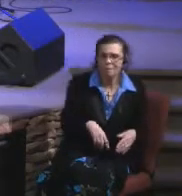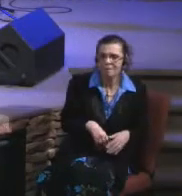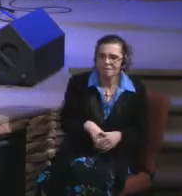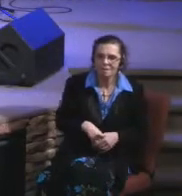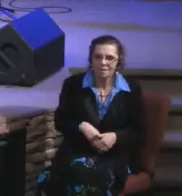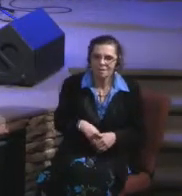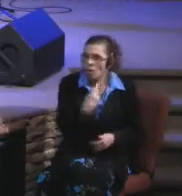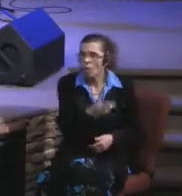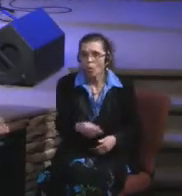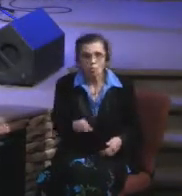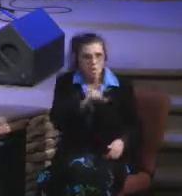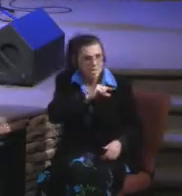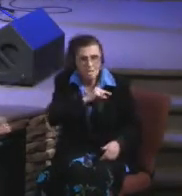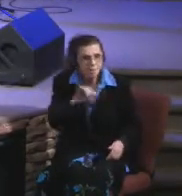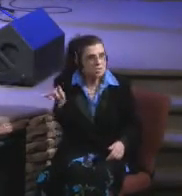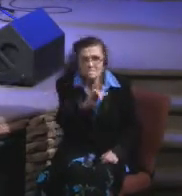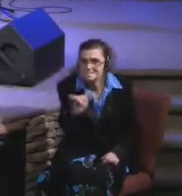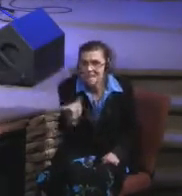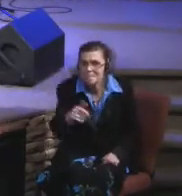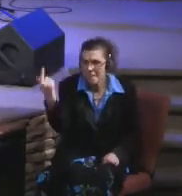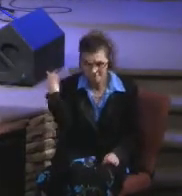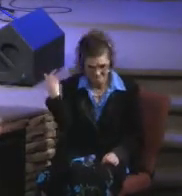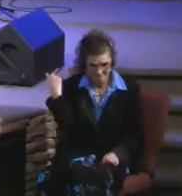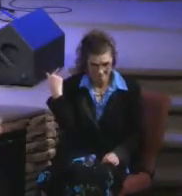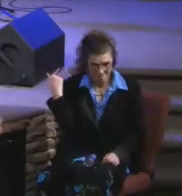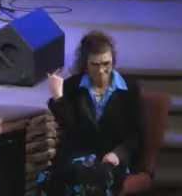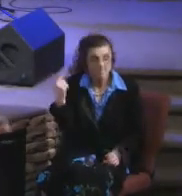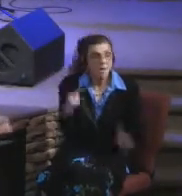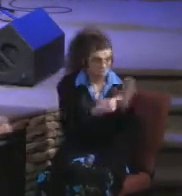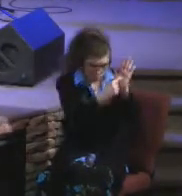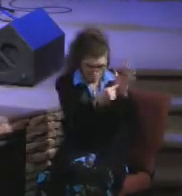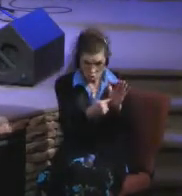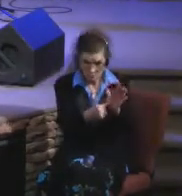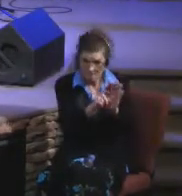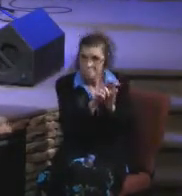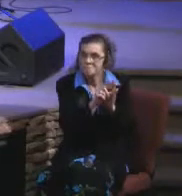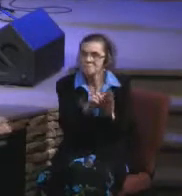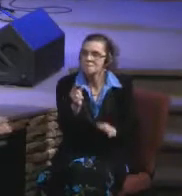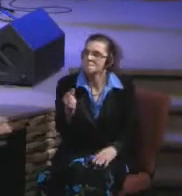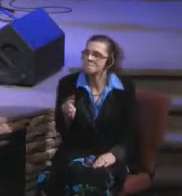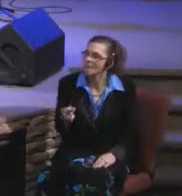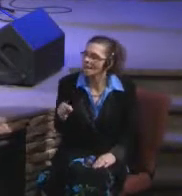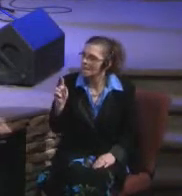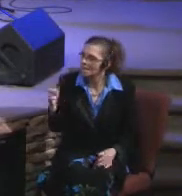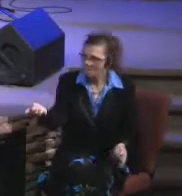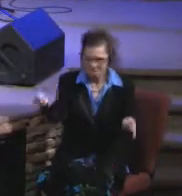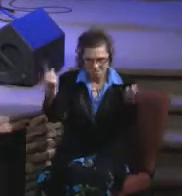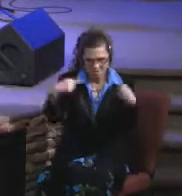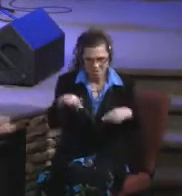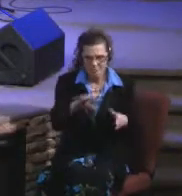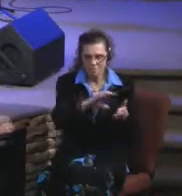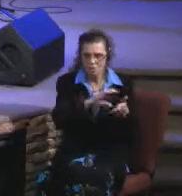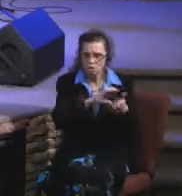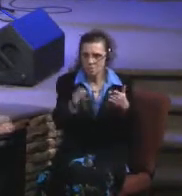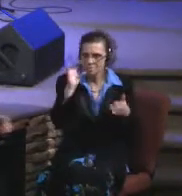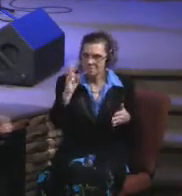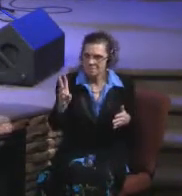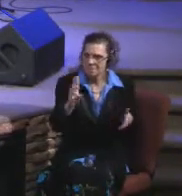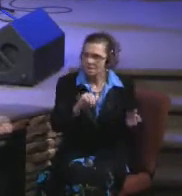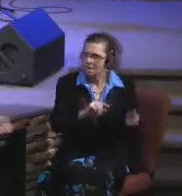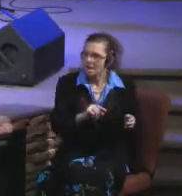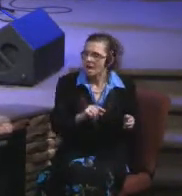Because listen, we're guilty of doing the same things they were. And I'm going to show you that in just a minute too. But this is coming off of chapter 6 where they've gone in.